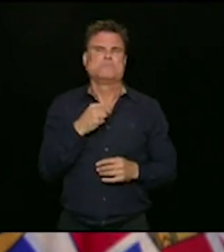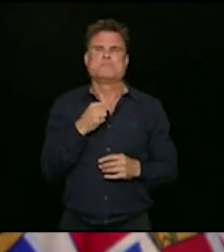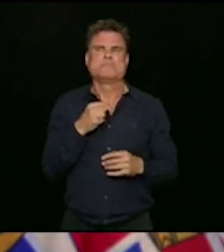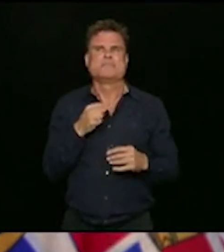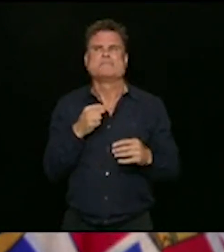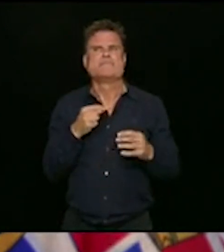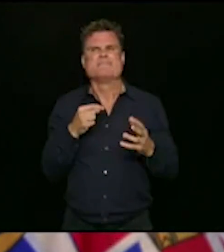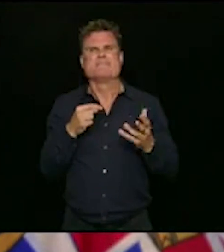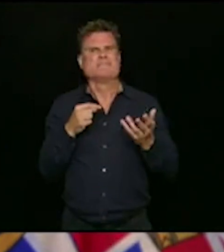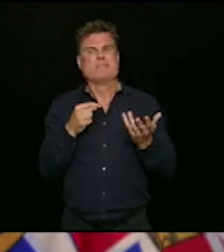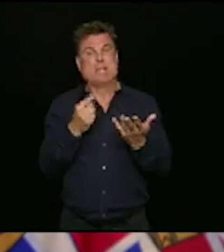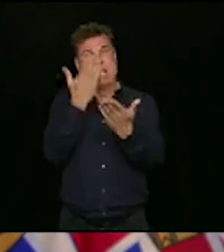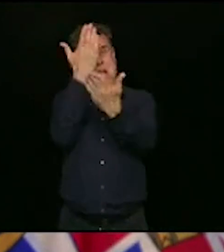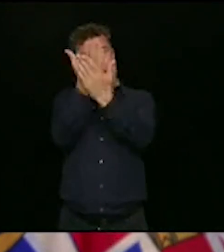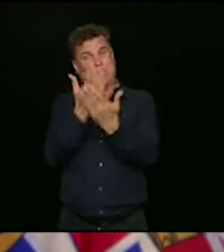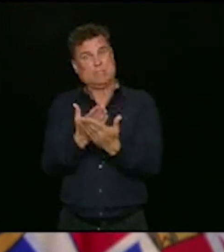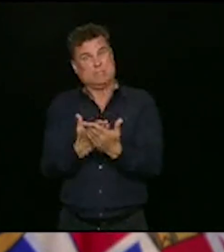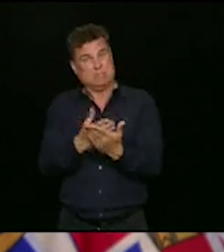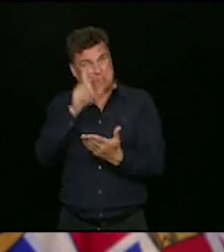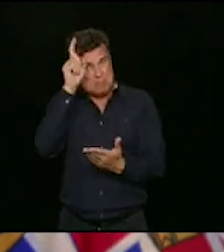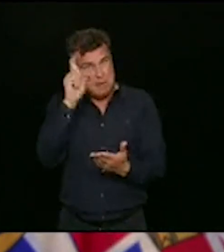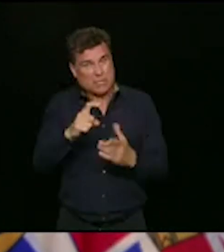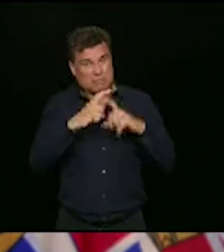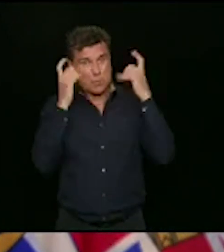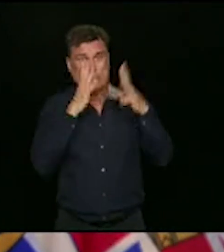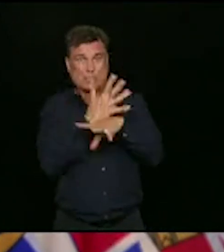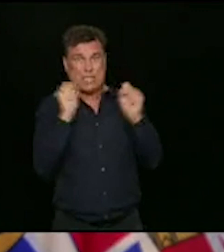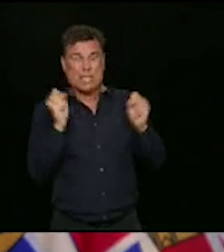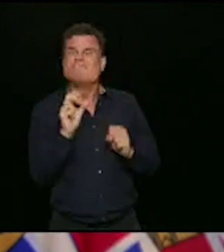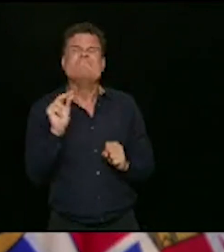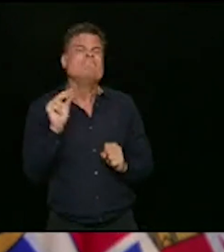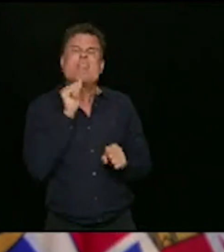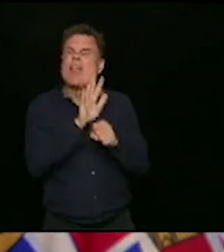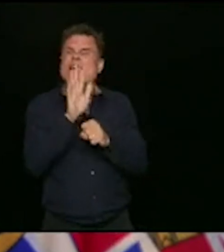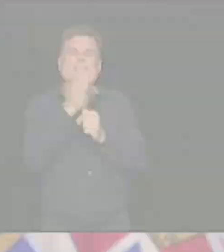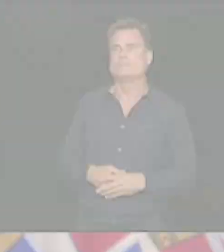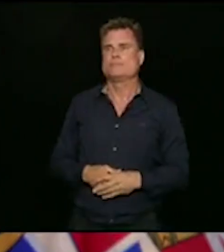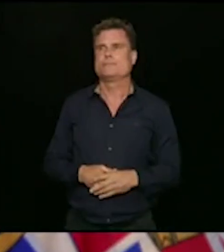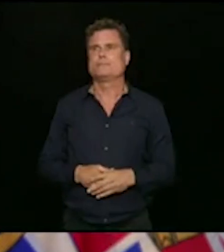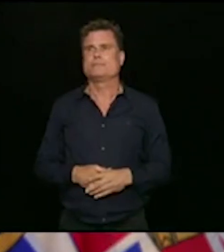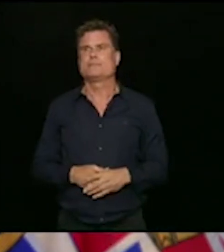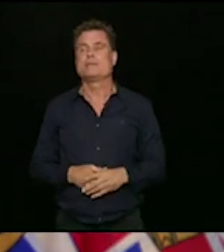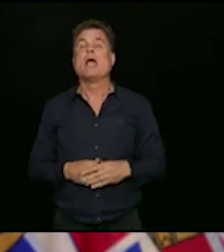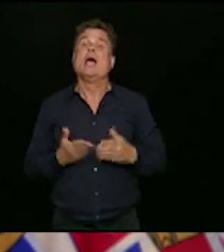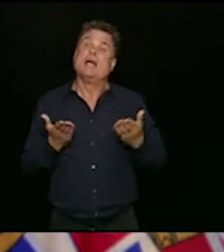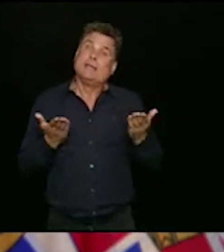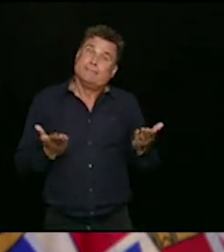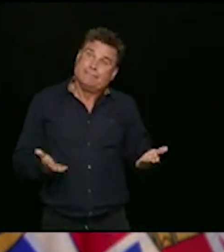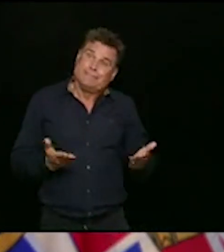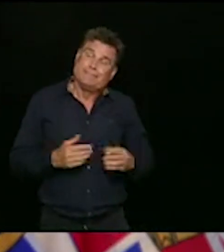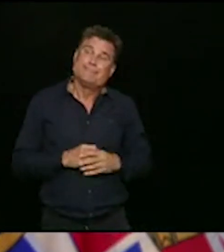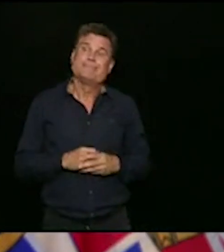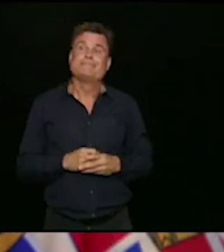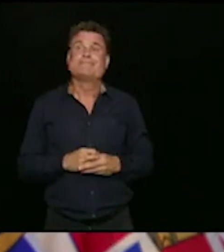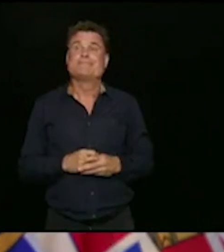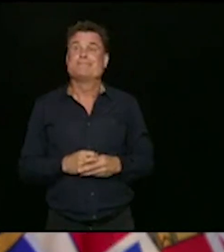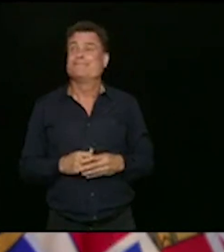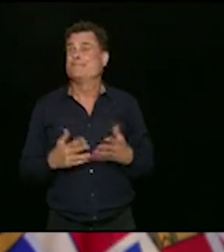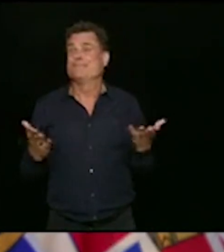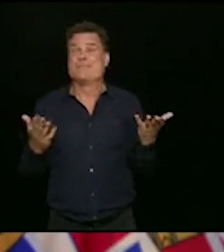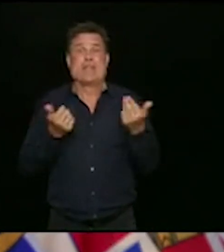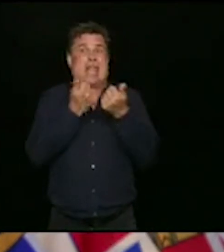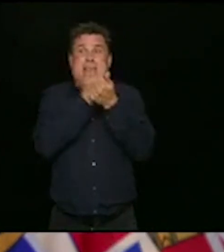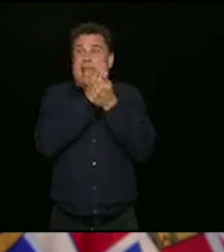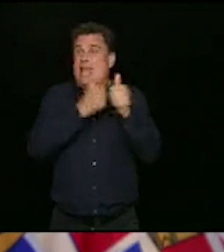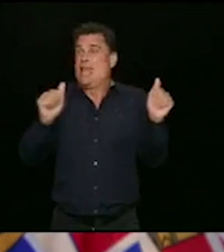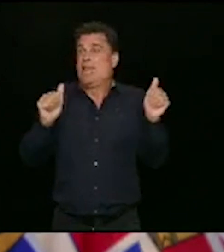don't believe there's evidence to support mask wearing by children in the classroom setting. You know, this is a common